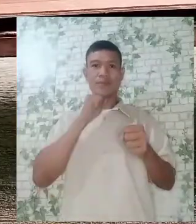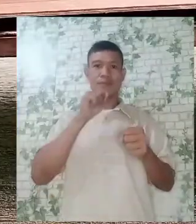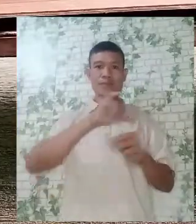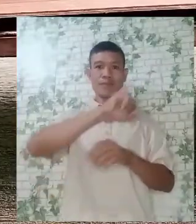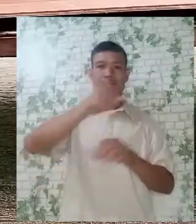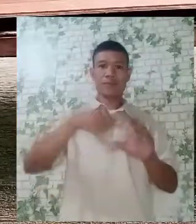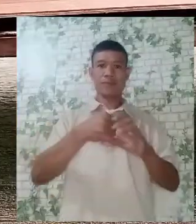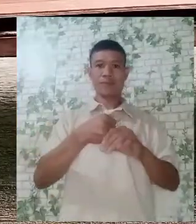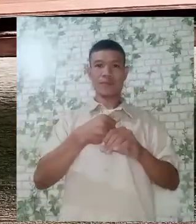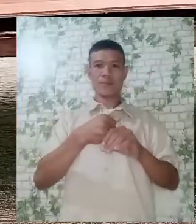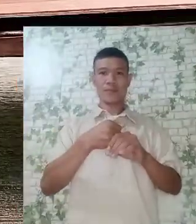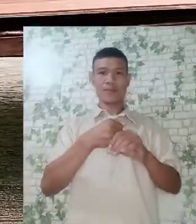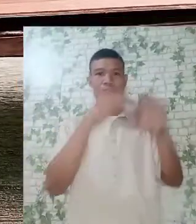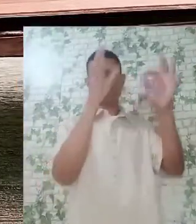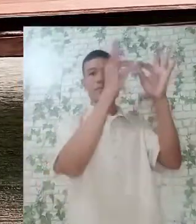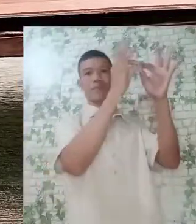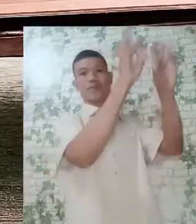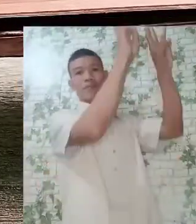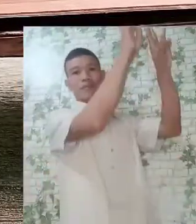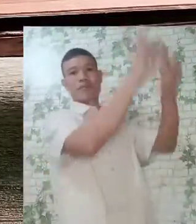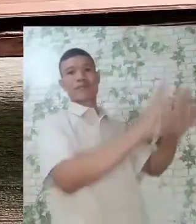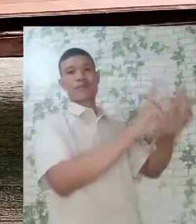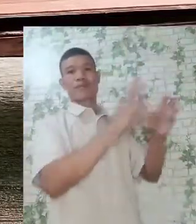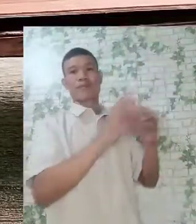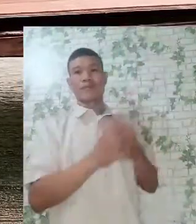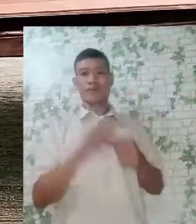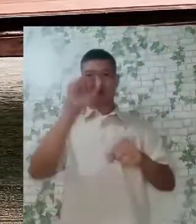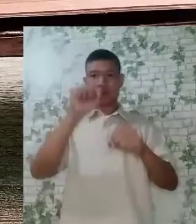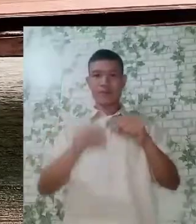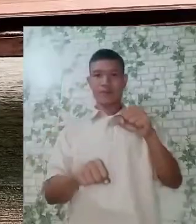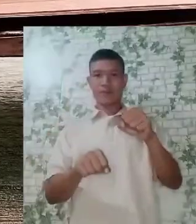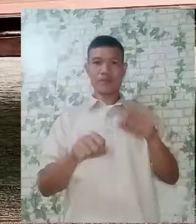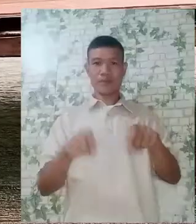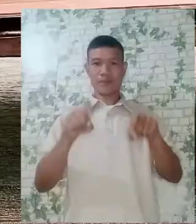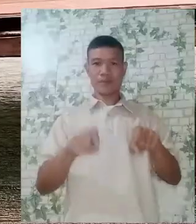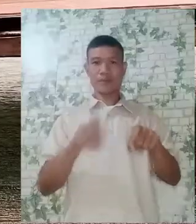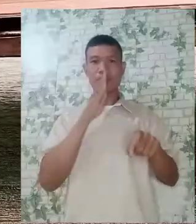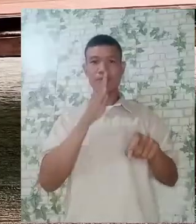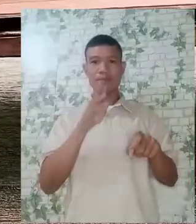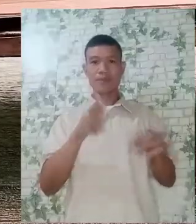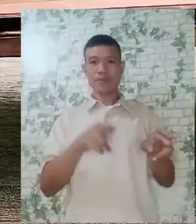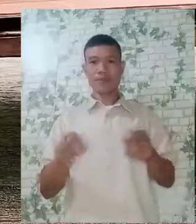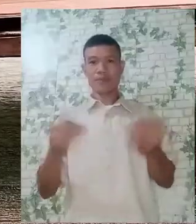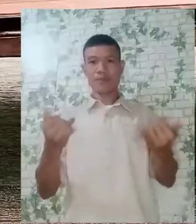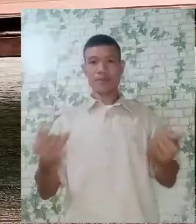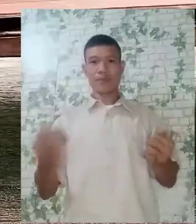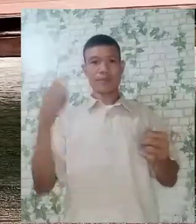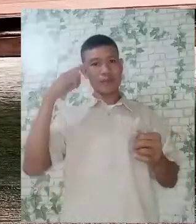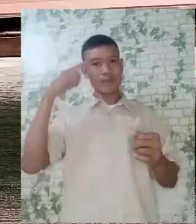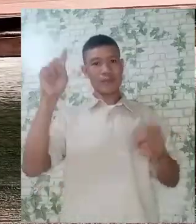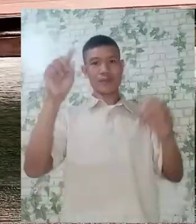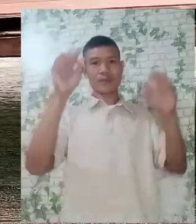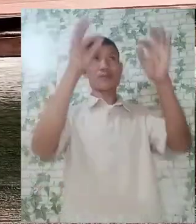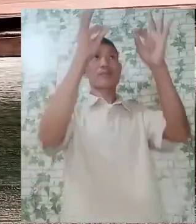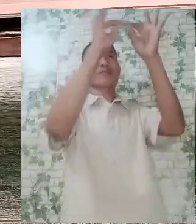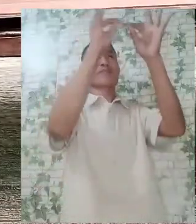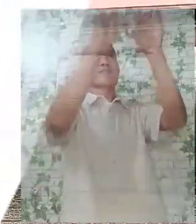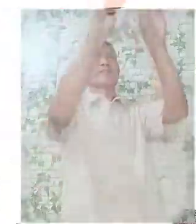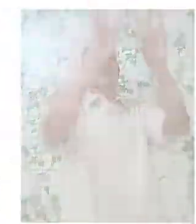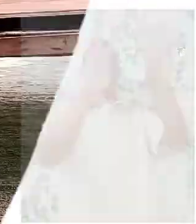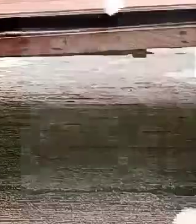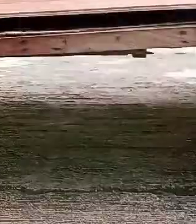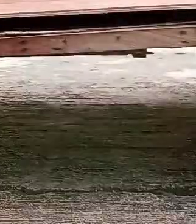mounting on the wall. Okay, so it must be ready now for mounting, so I have to start